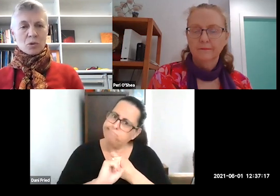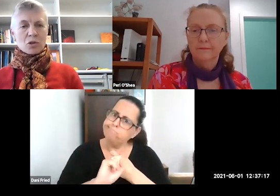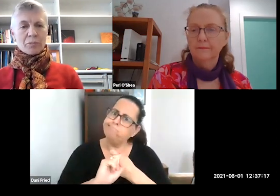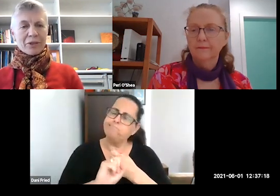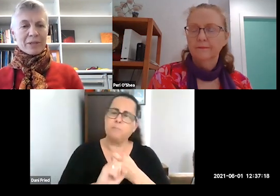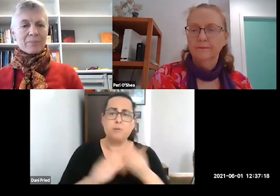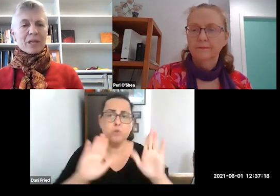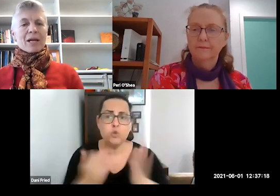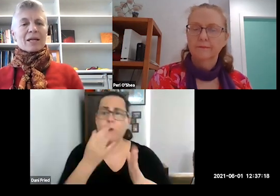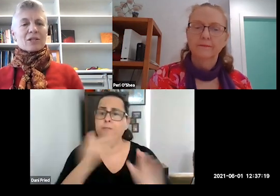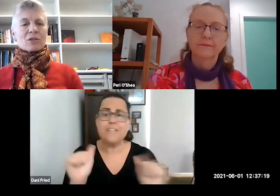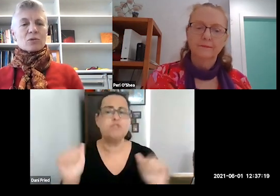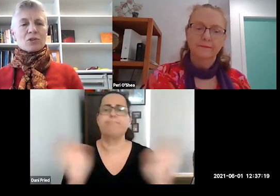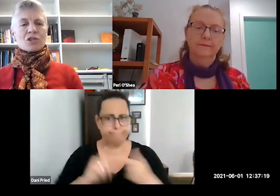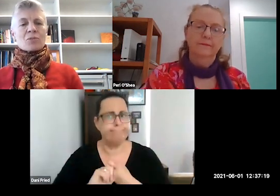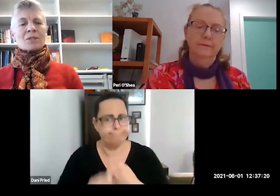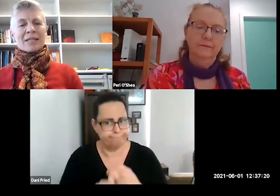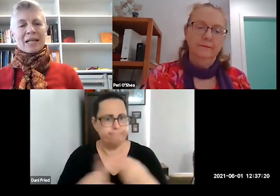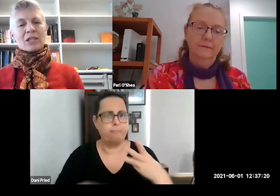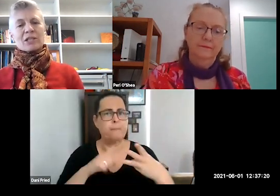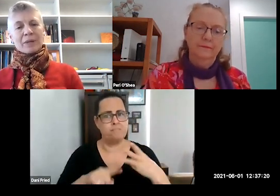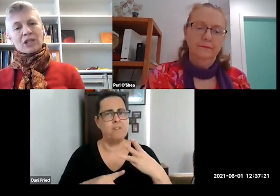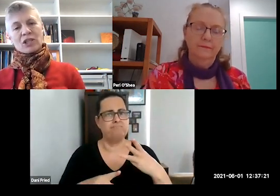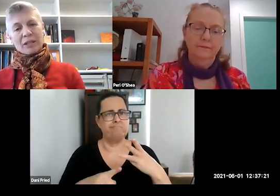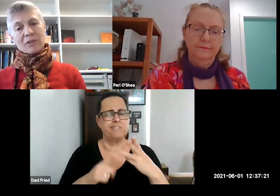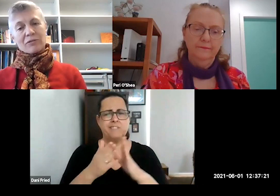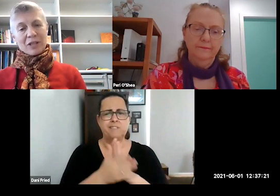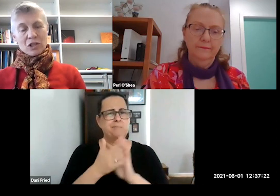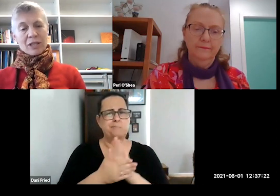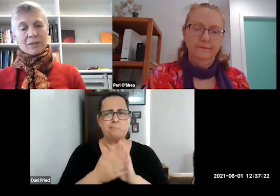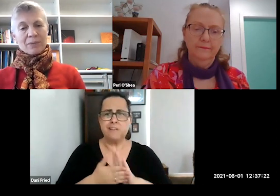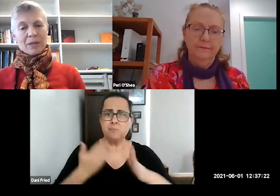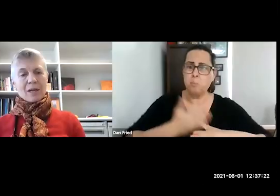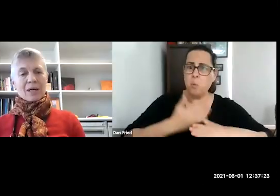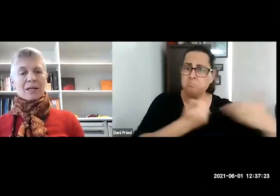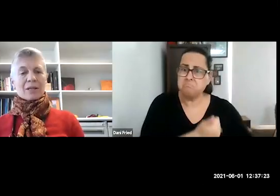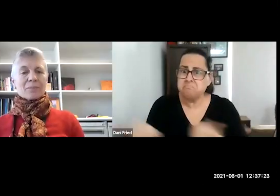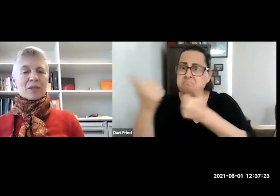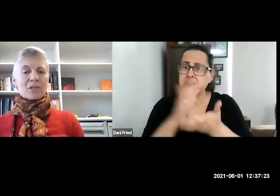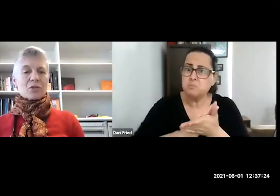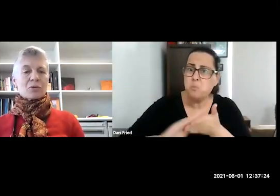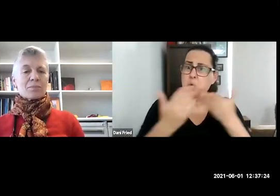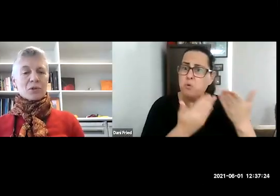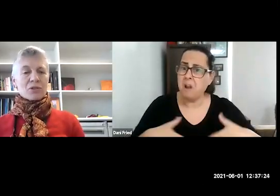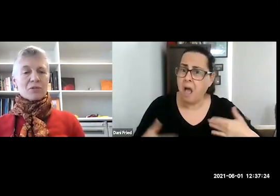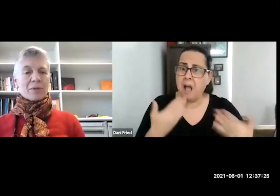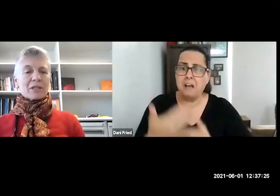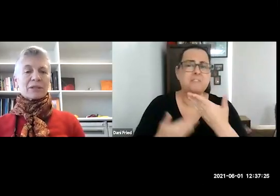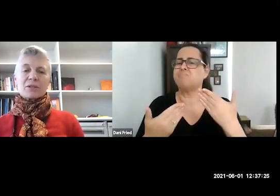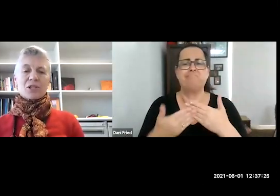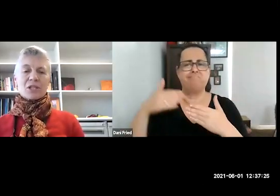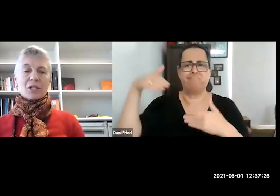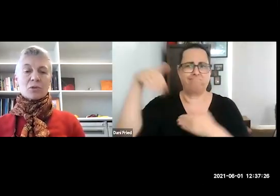a short-term thing, and it causes a substantially diminished level of functioning. So most